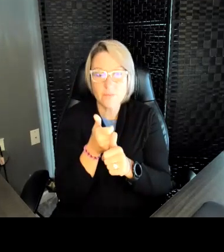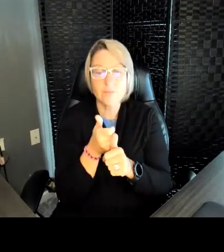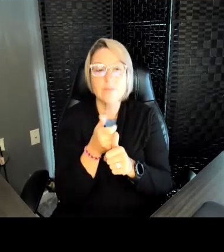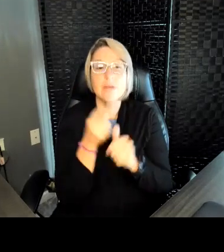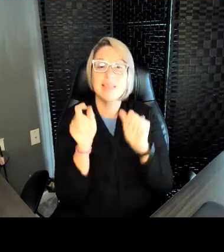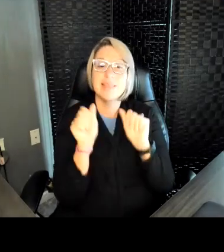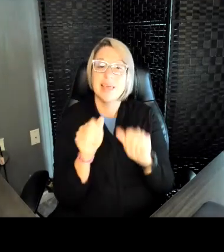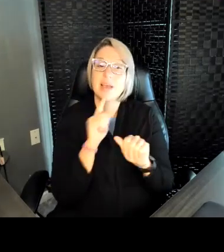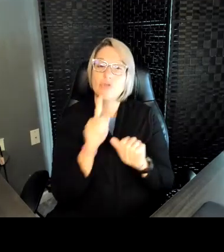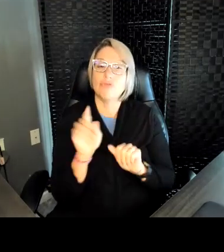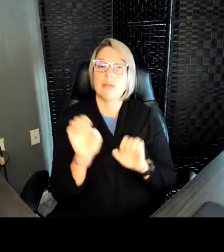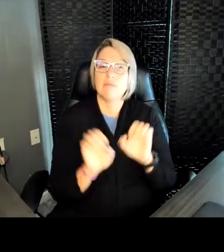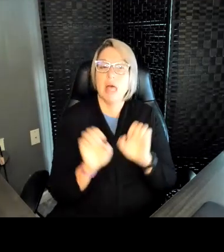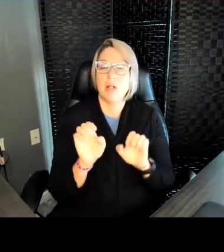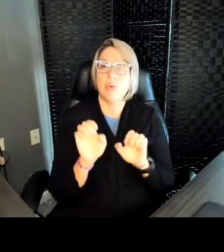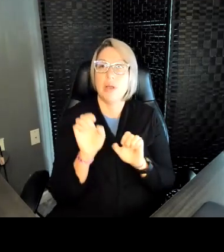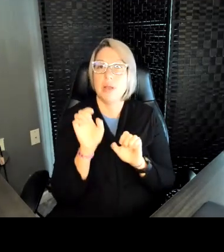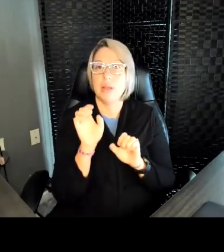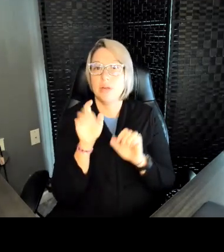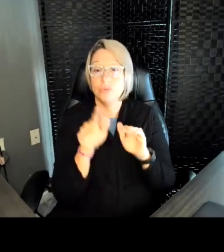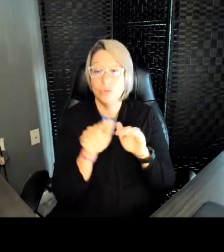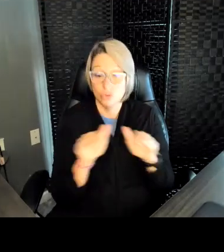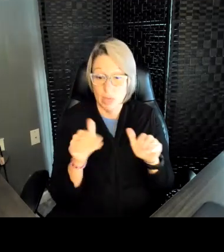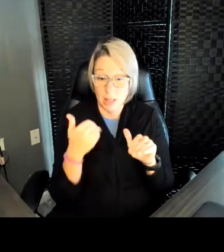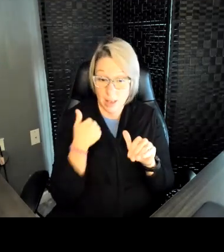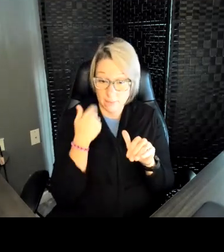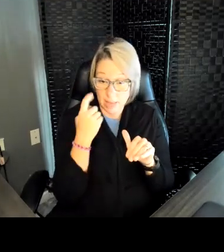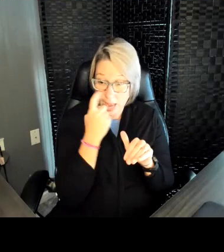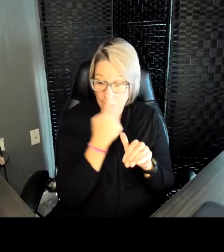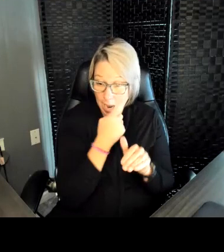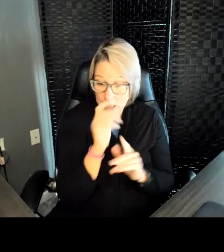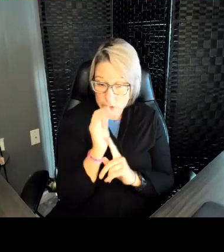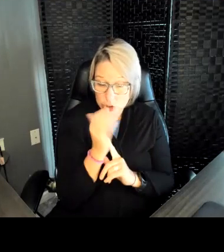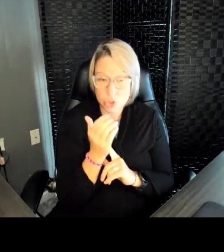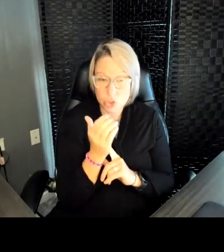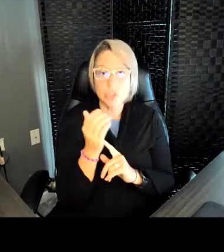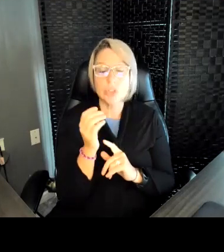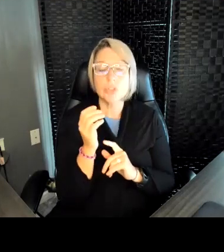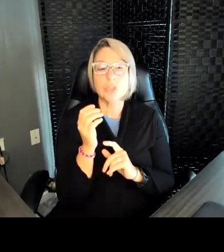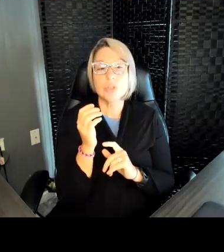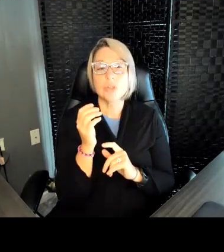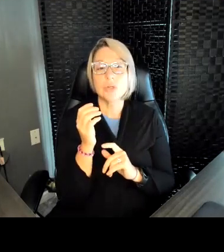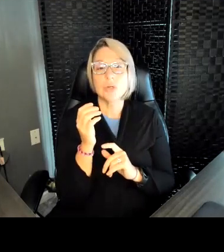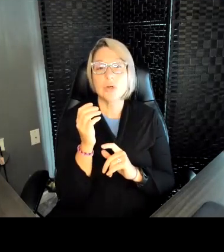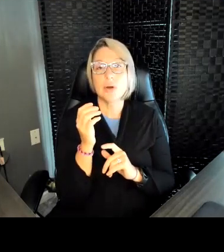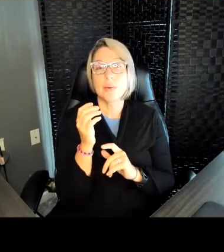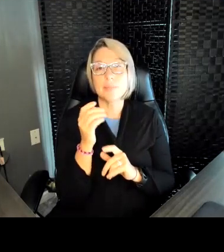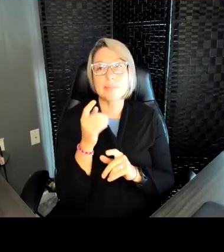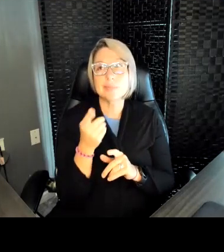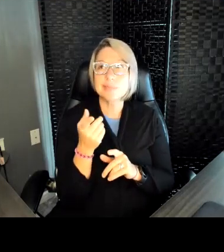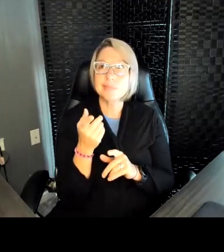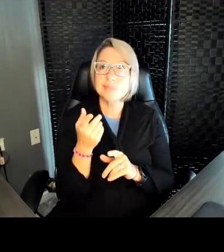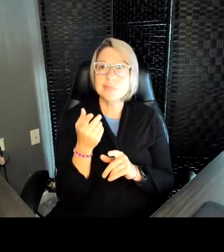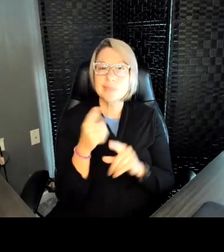evaluate whether or not a kid has an eye condition. They may not have, usually, and sometimes it depends